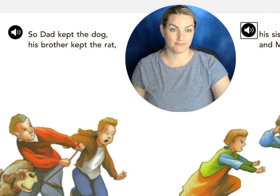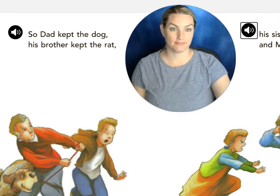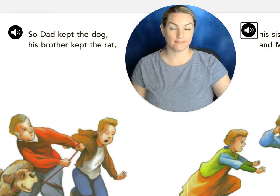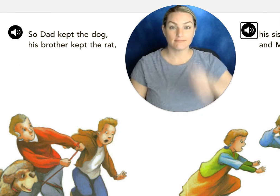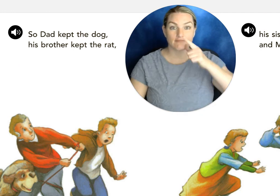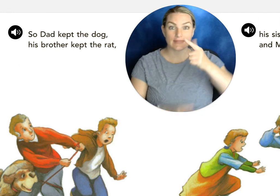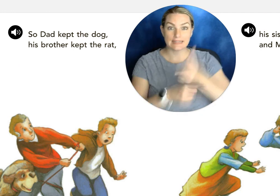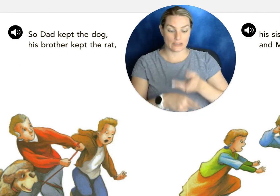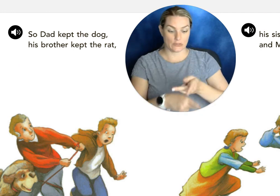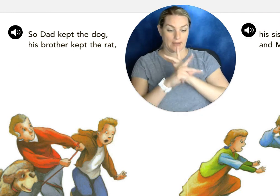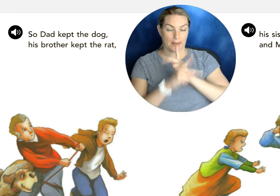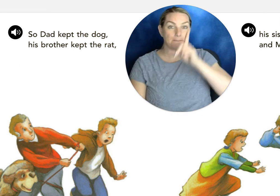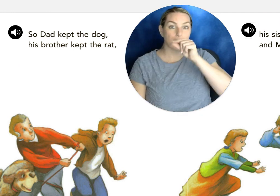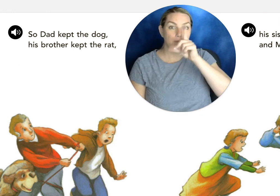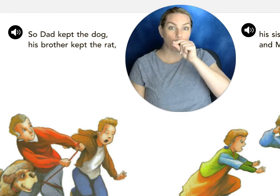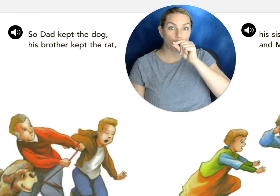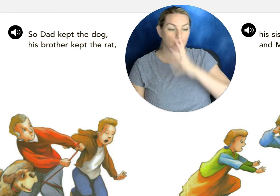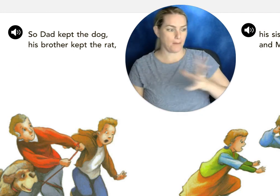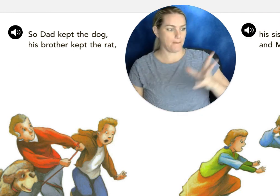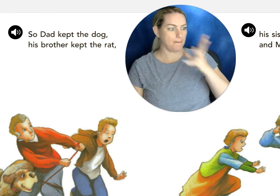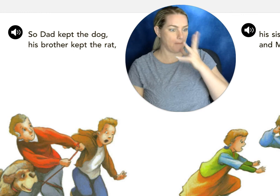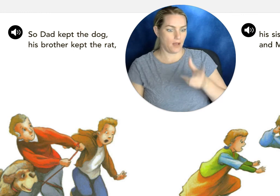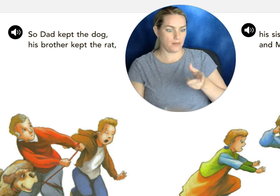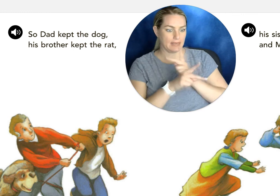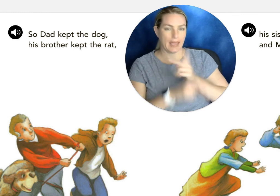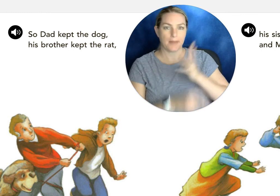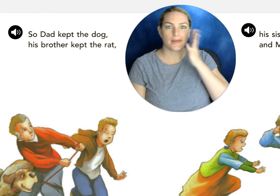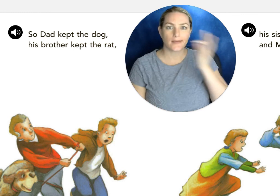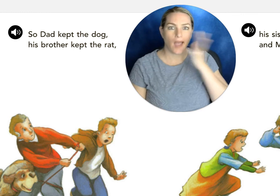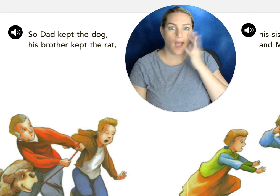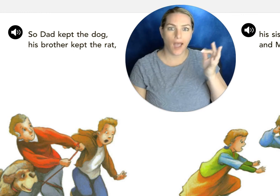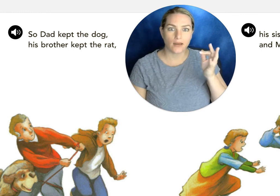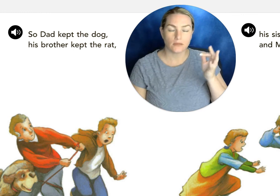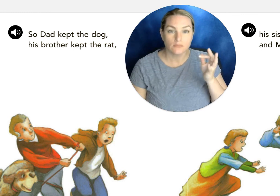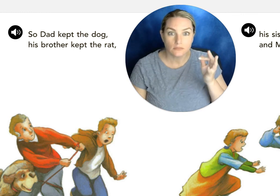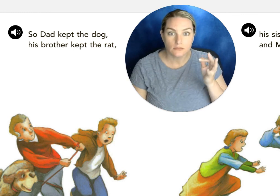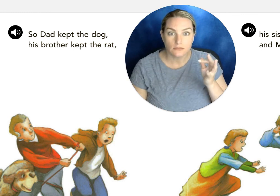His sister kept the bird, and Mom kept the cat.